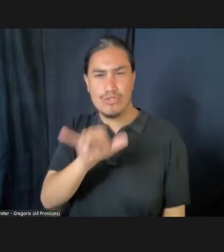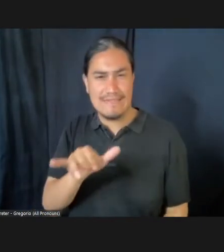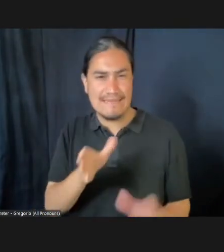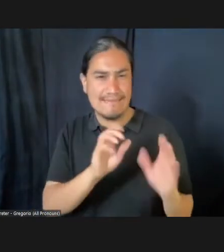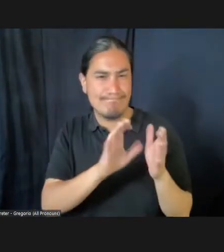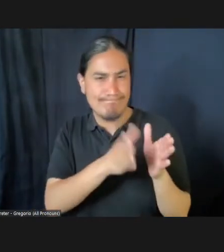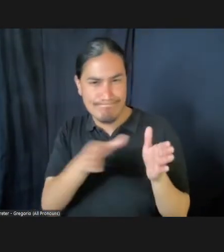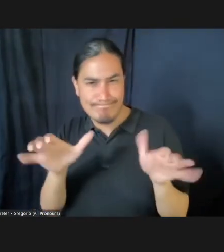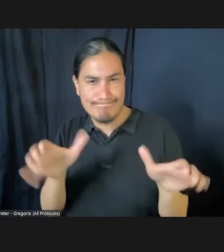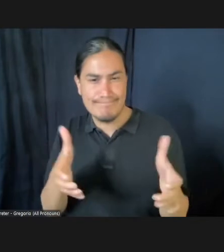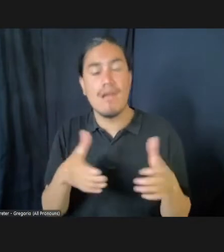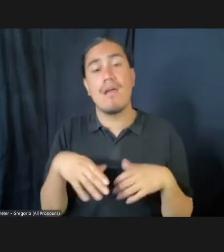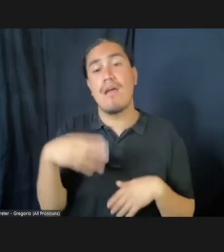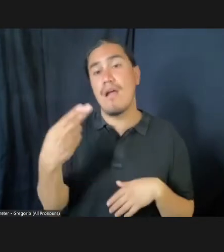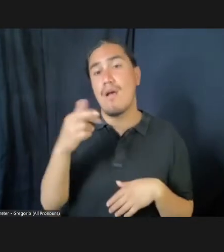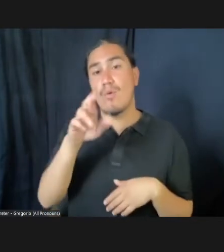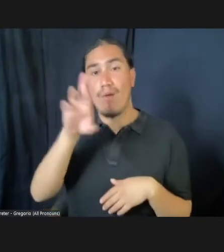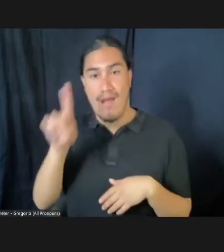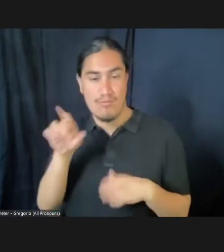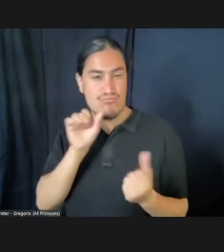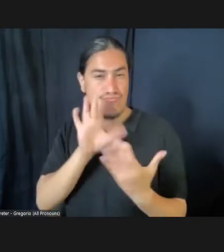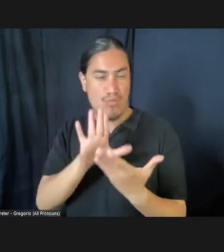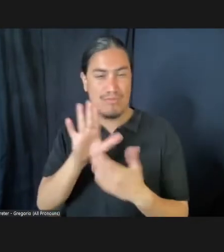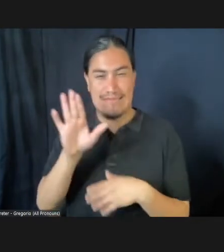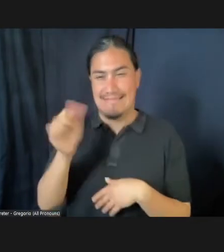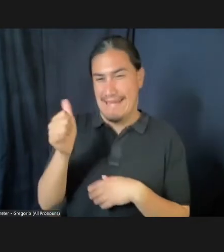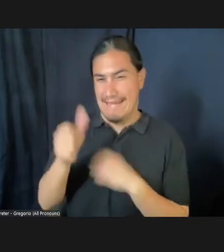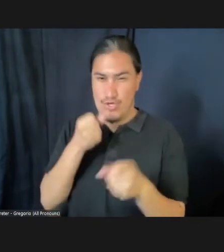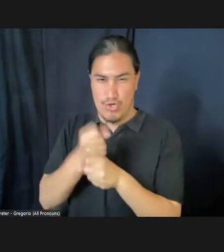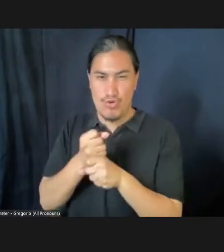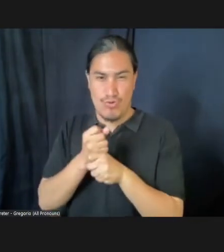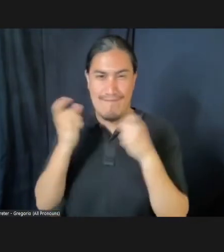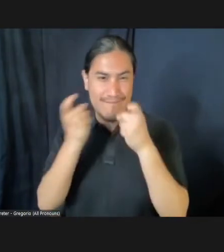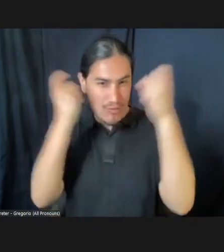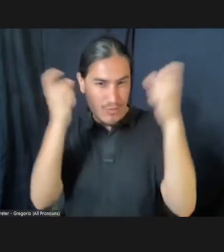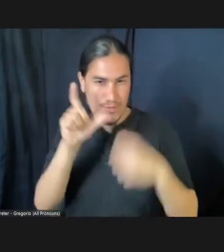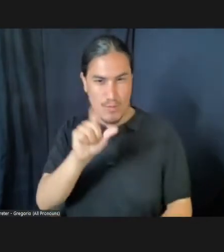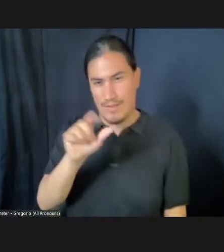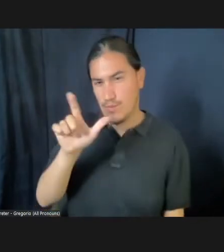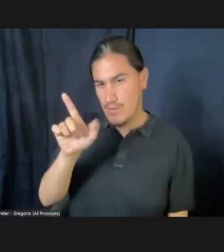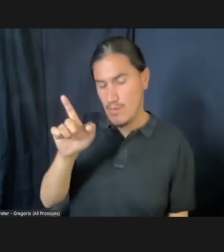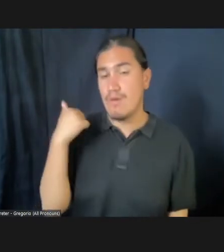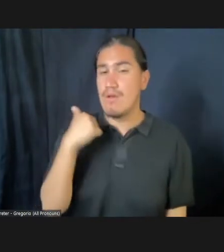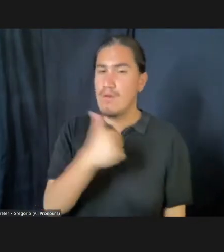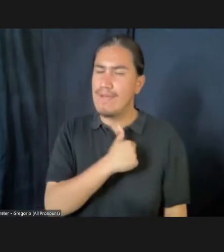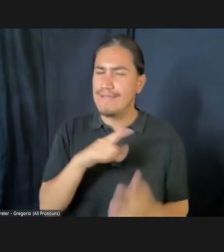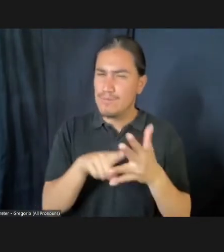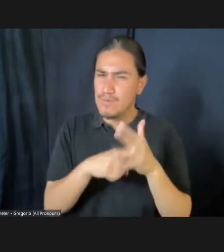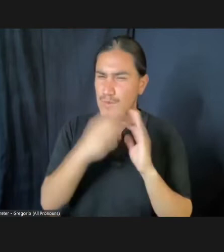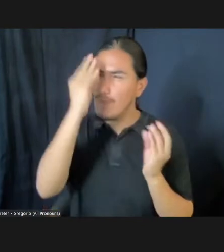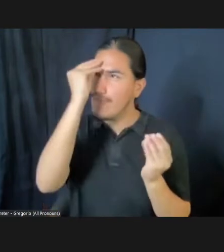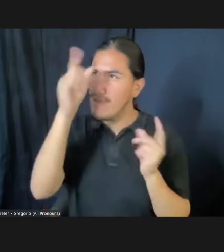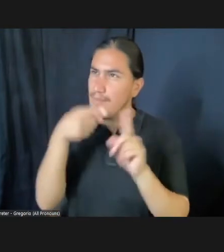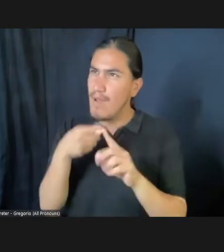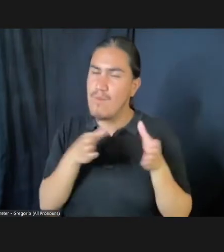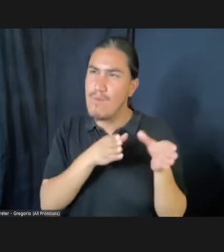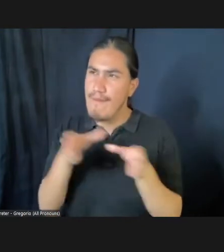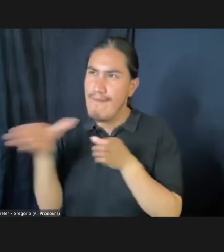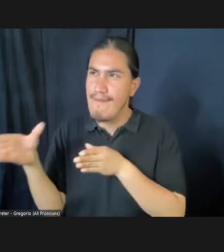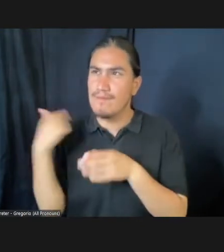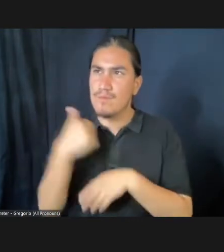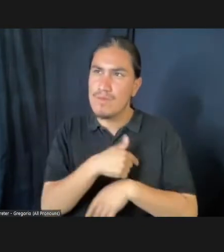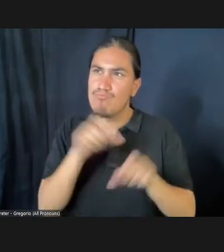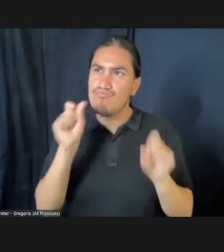As HowlRound approached its 10-year anniversary in 2021, we began thinking about ways to celebrate